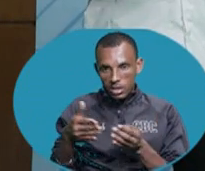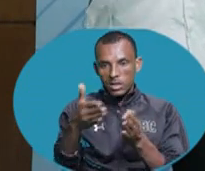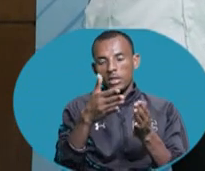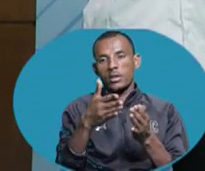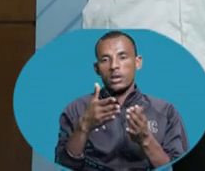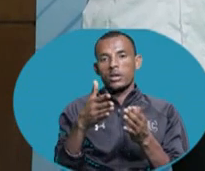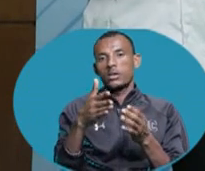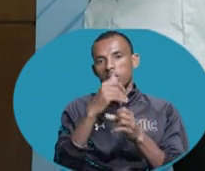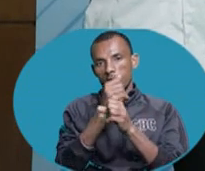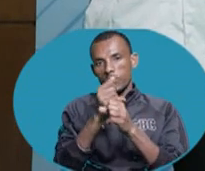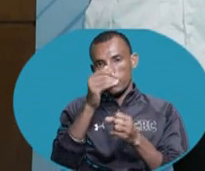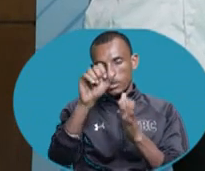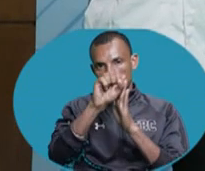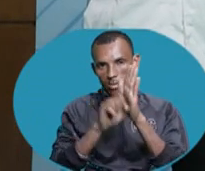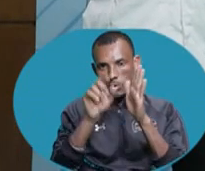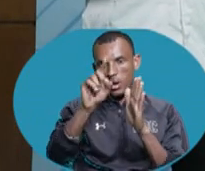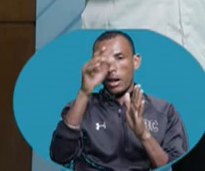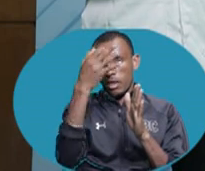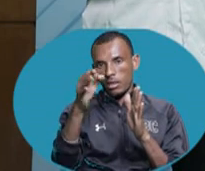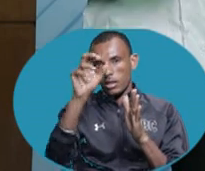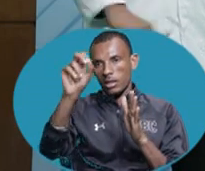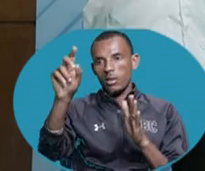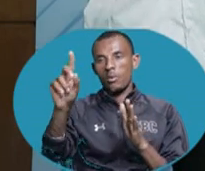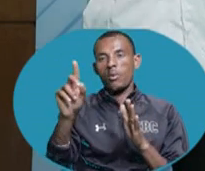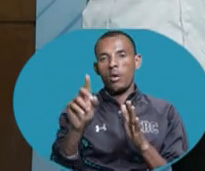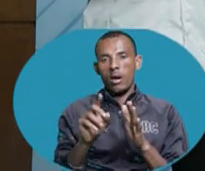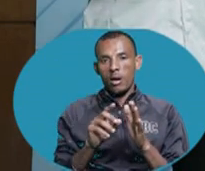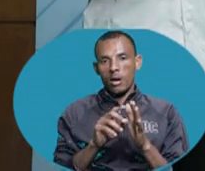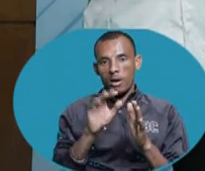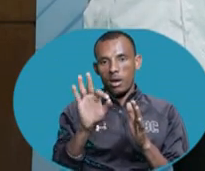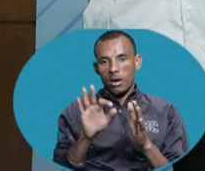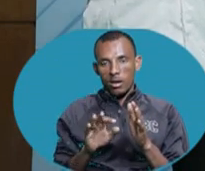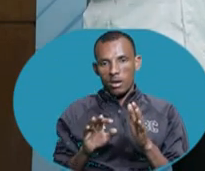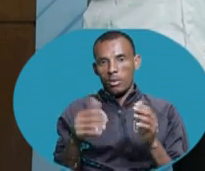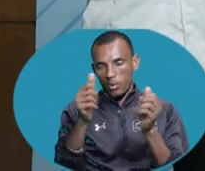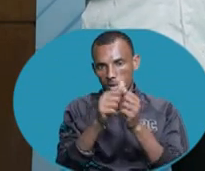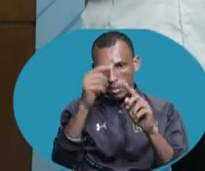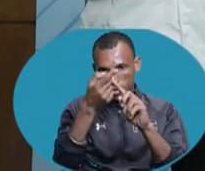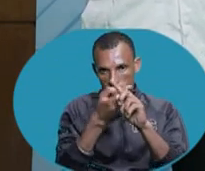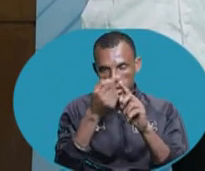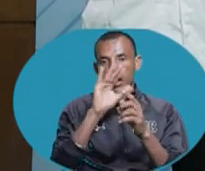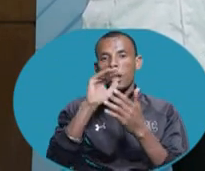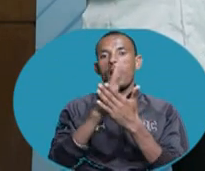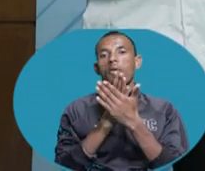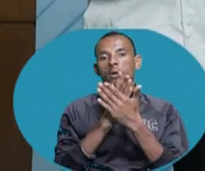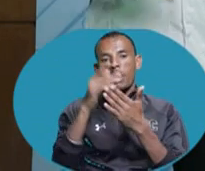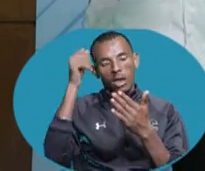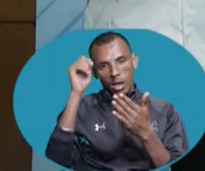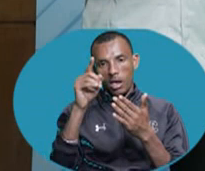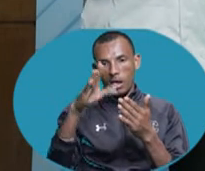since September 1, 1939. Within a month and a half, he